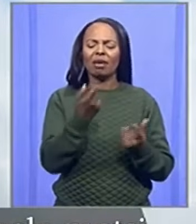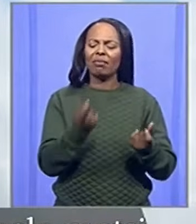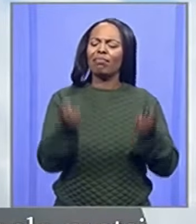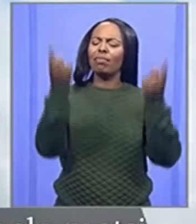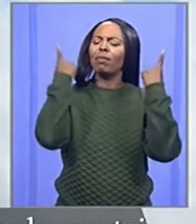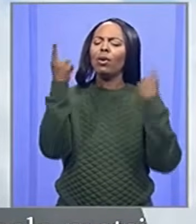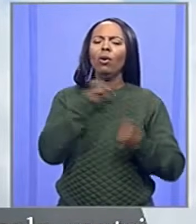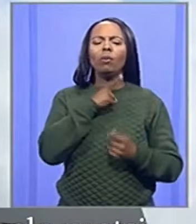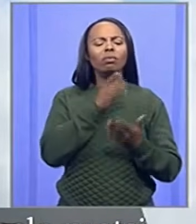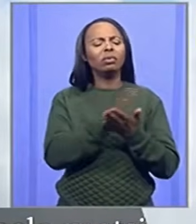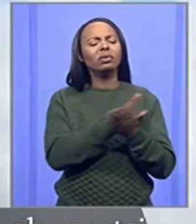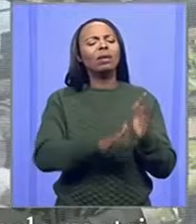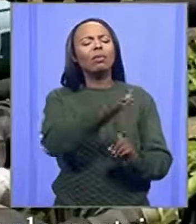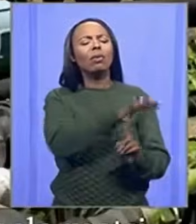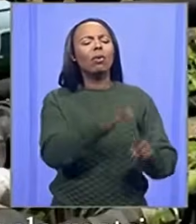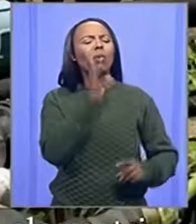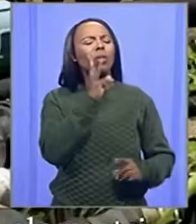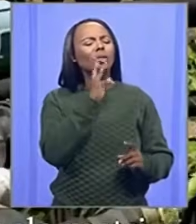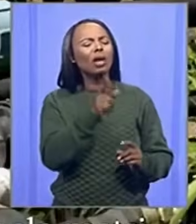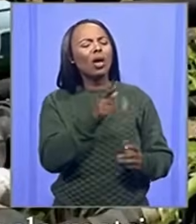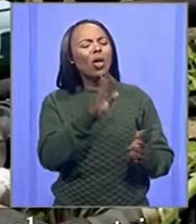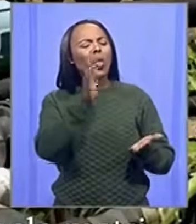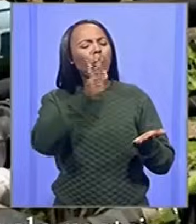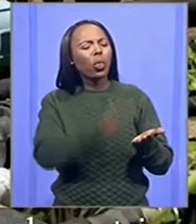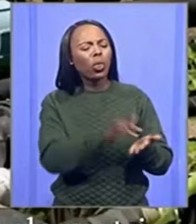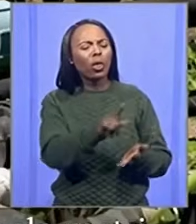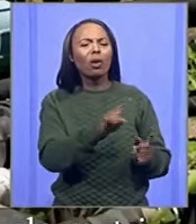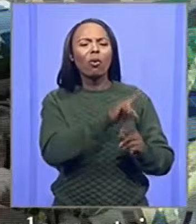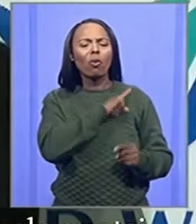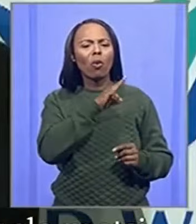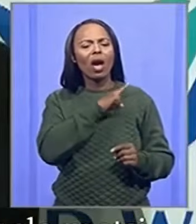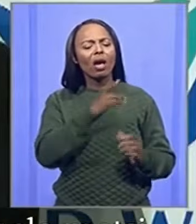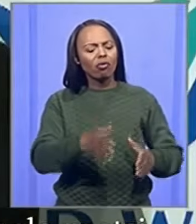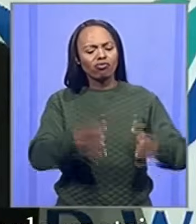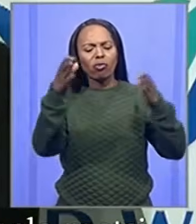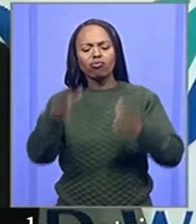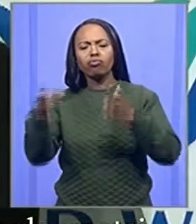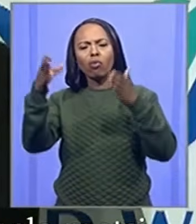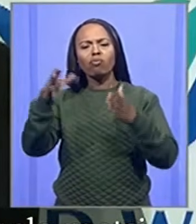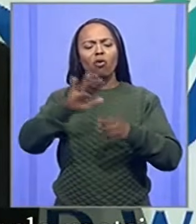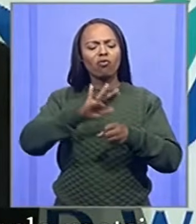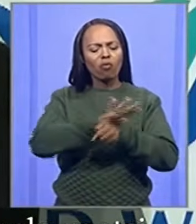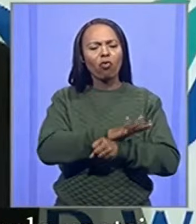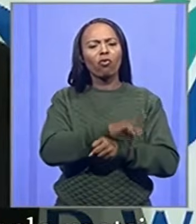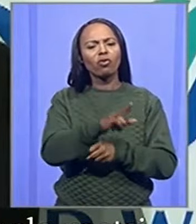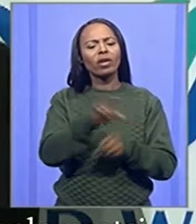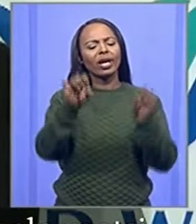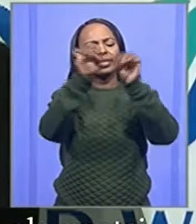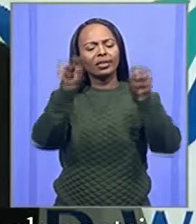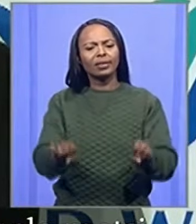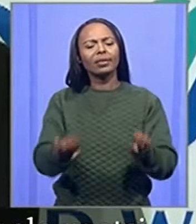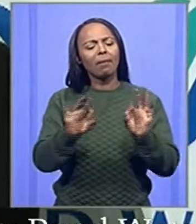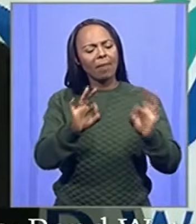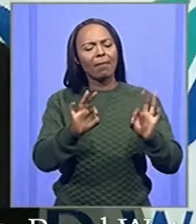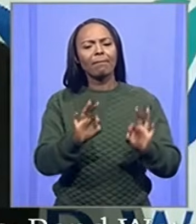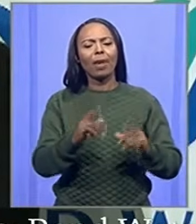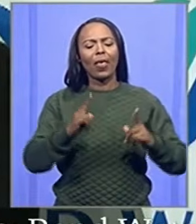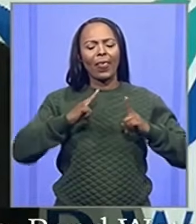le dikgaolo tse di senang metsi le mororo go pompilwe metsi a fetang selekano. The municipalities request an increase of